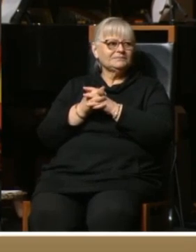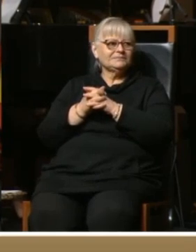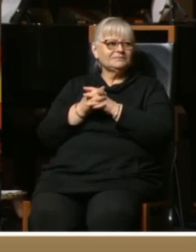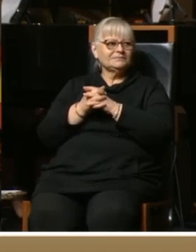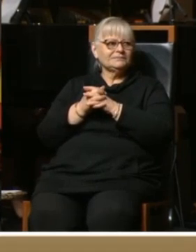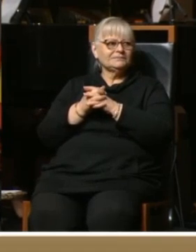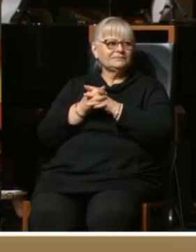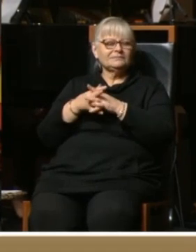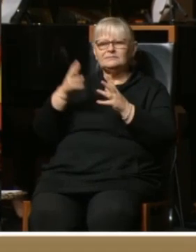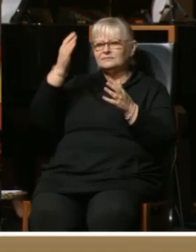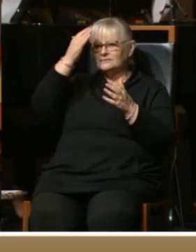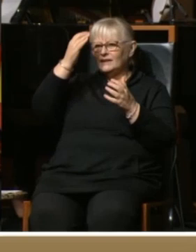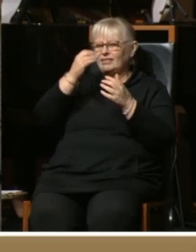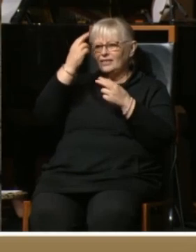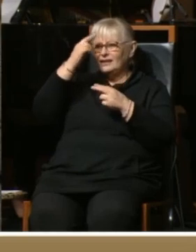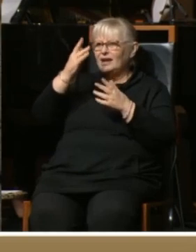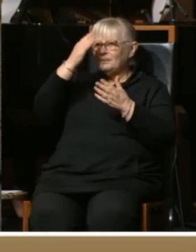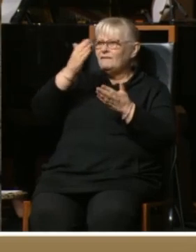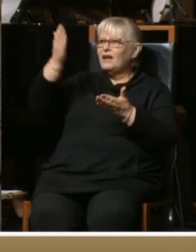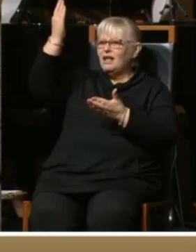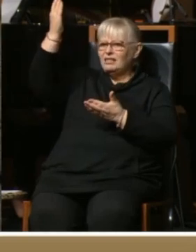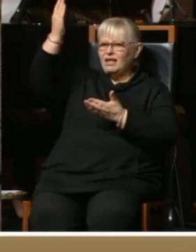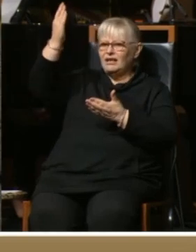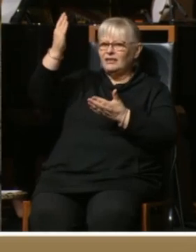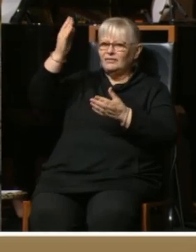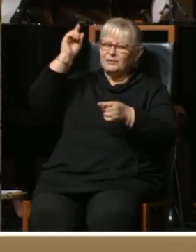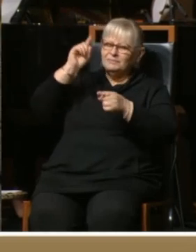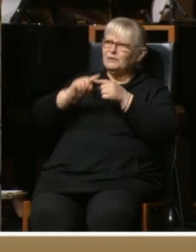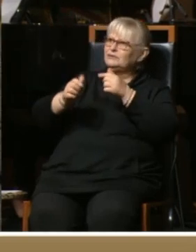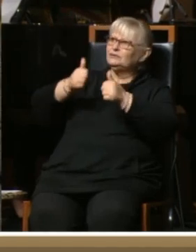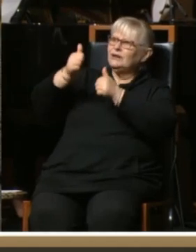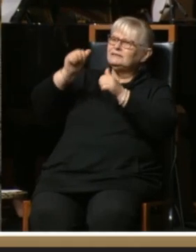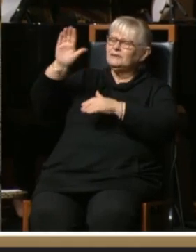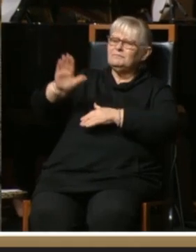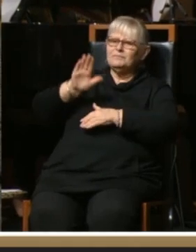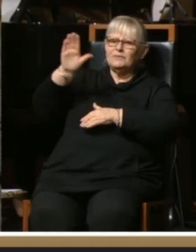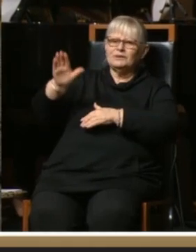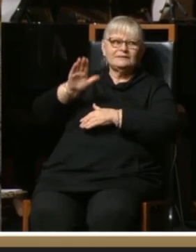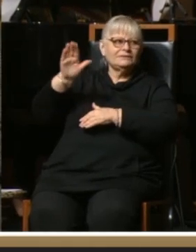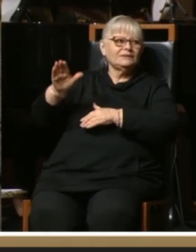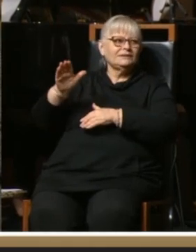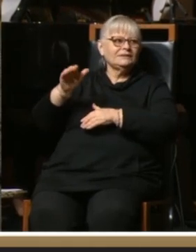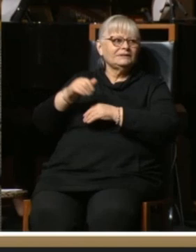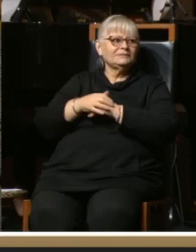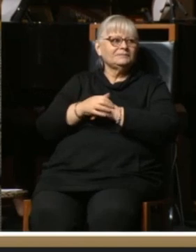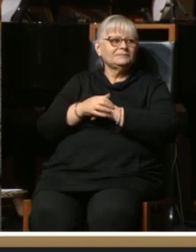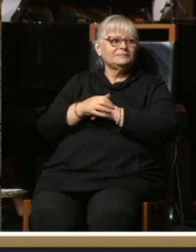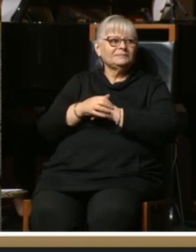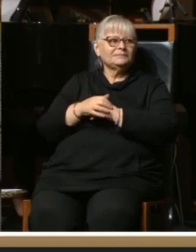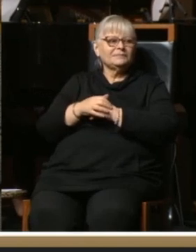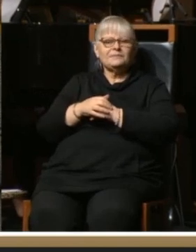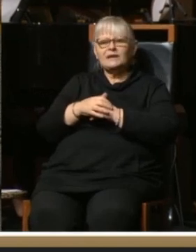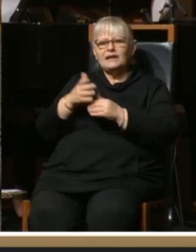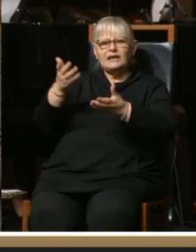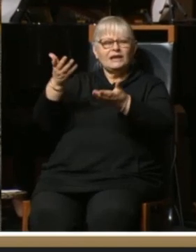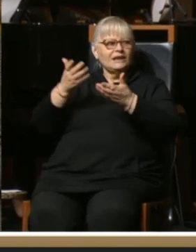In the name of Allah, the God, the most gracious, the most merciful, good day and Islamic greetings of peace.